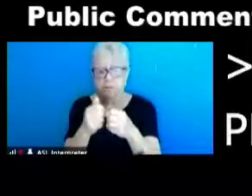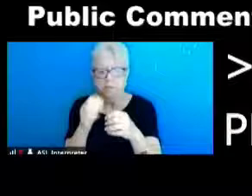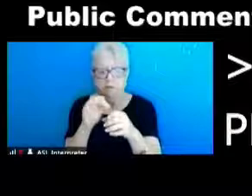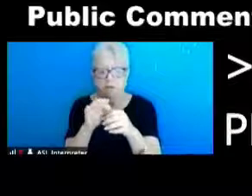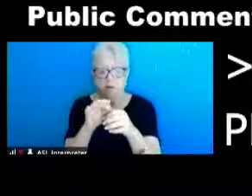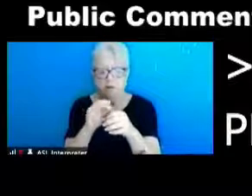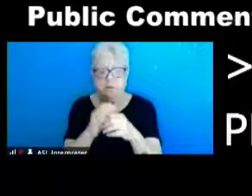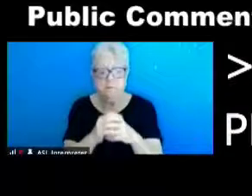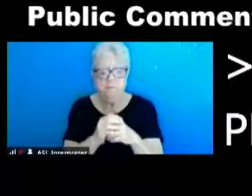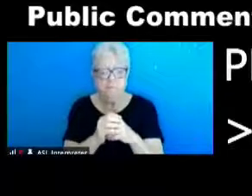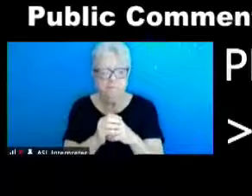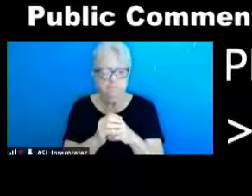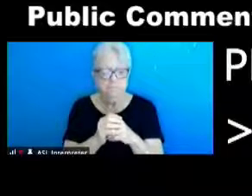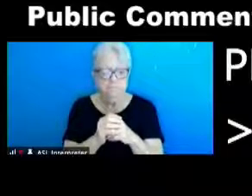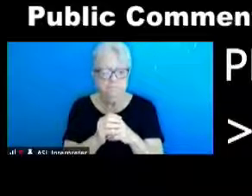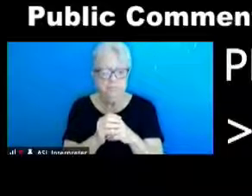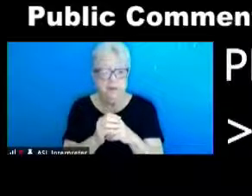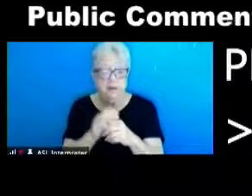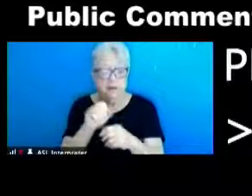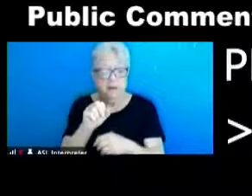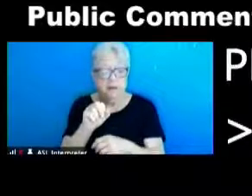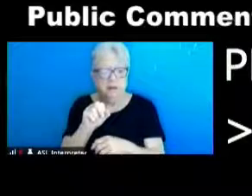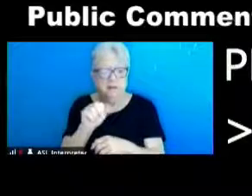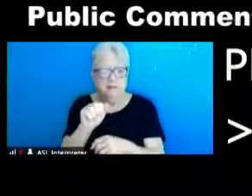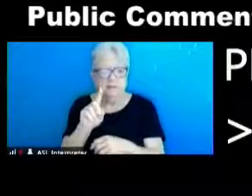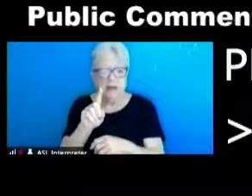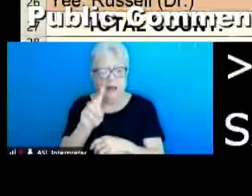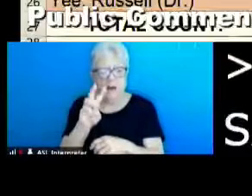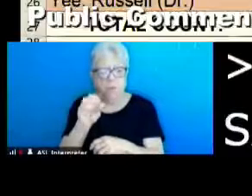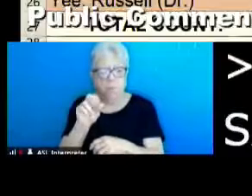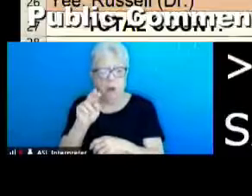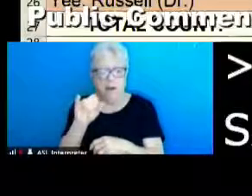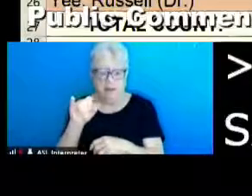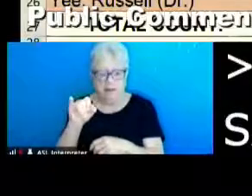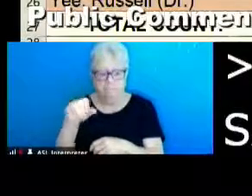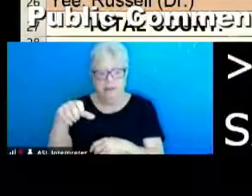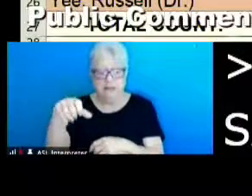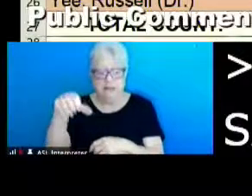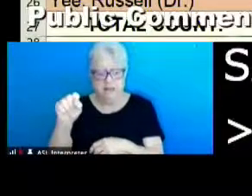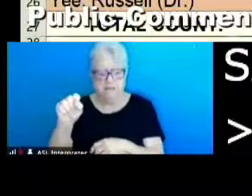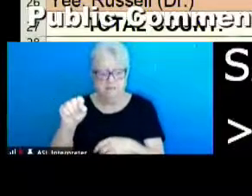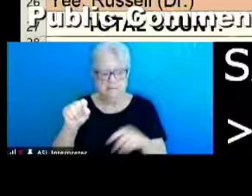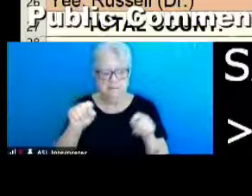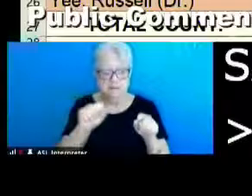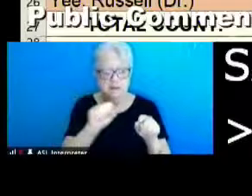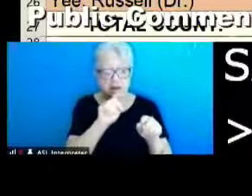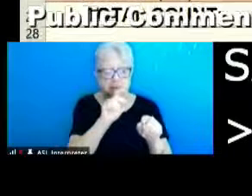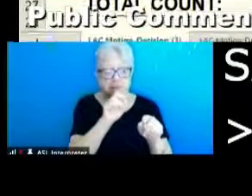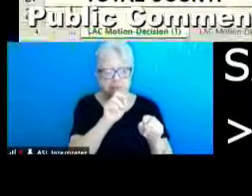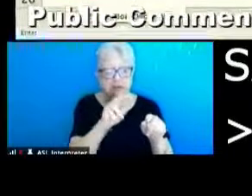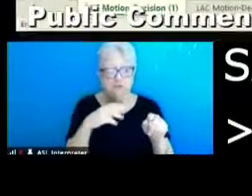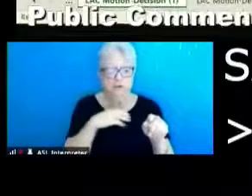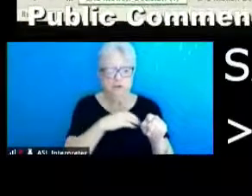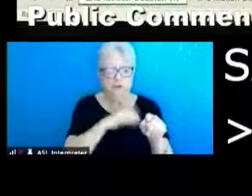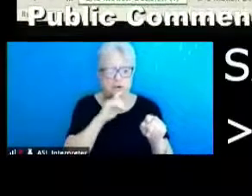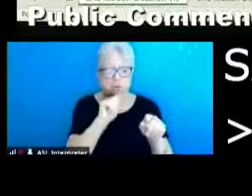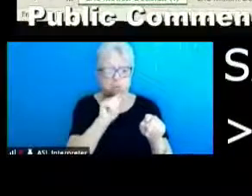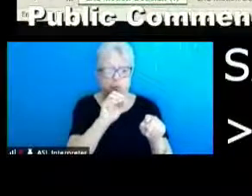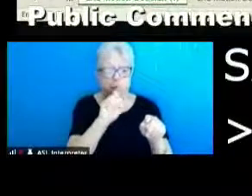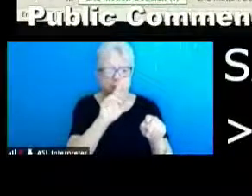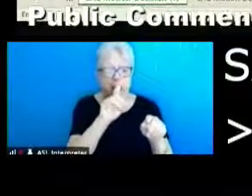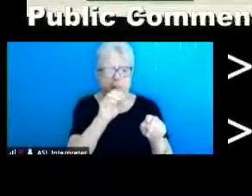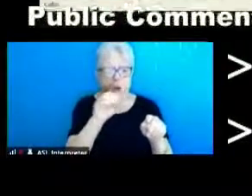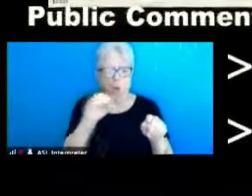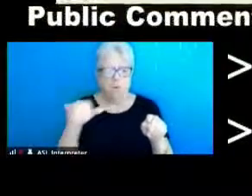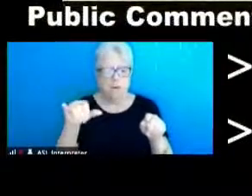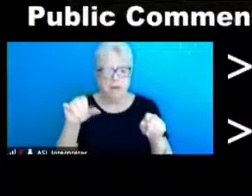Very well. Commissioner Sadwani, Yes. Commissioner Toledo, Yes.